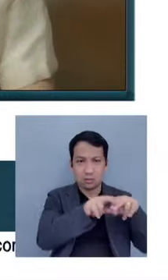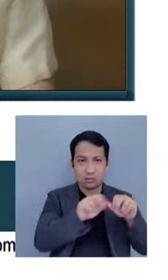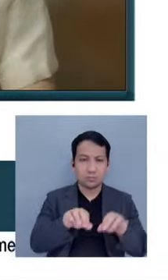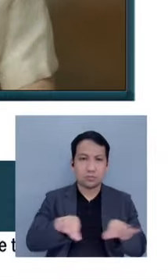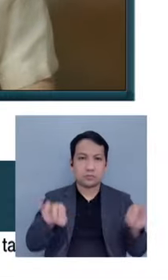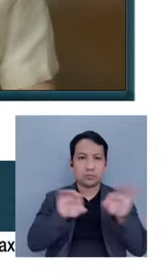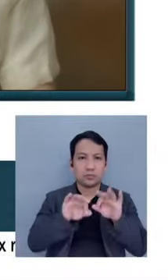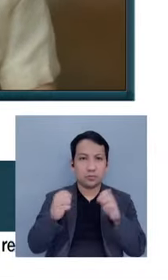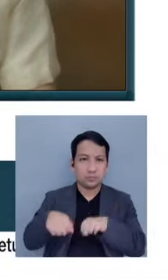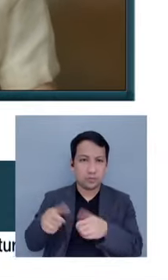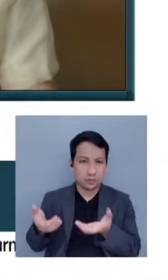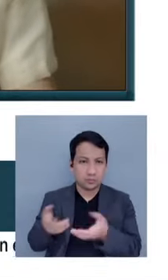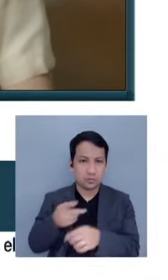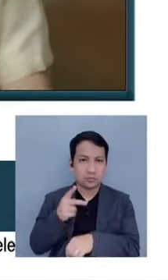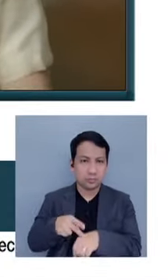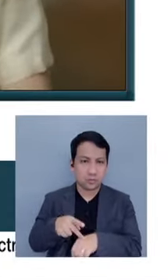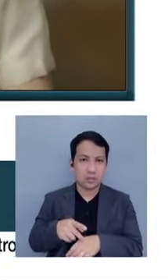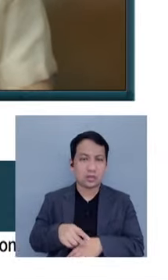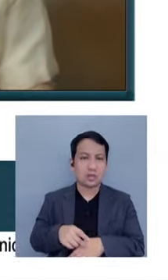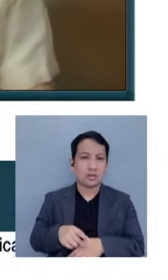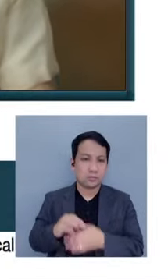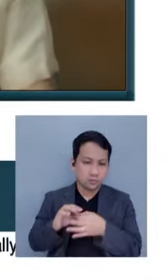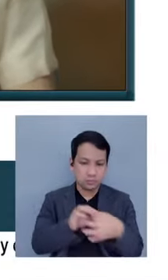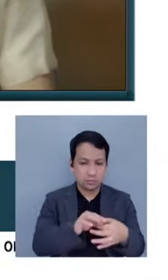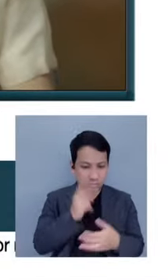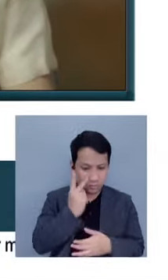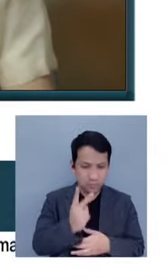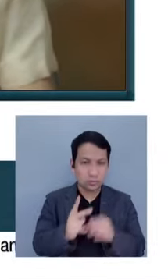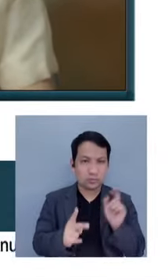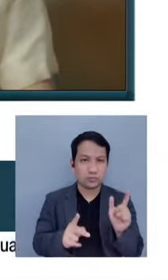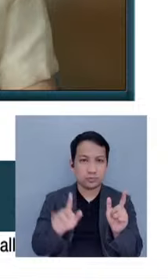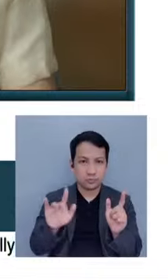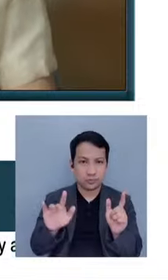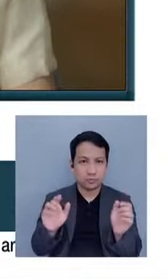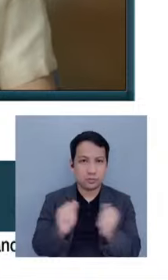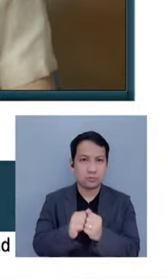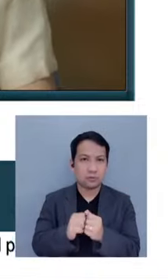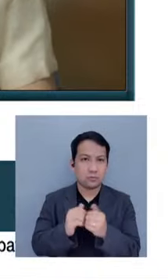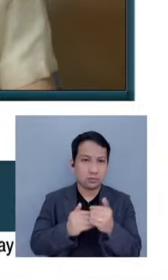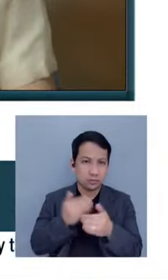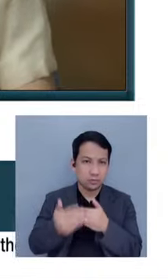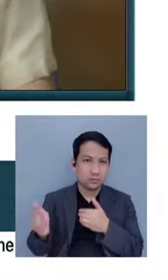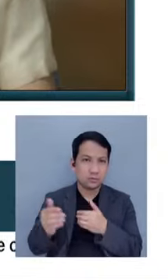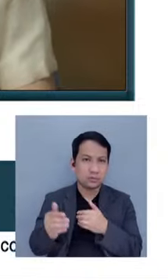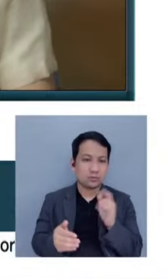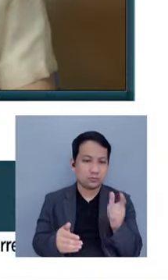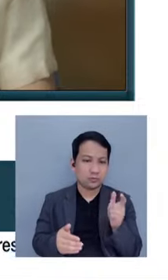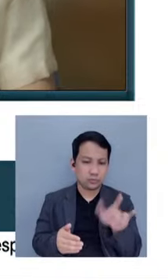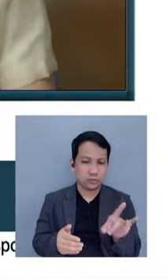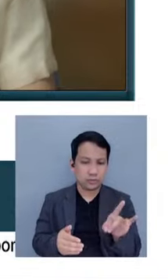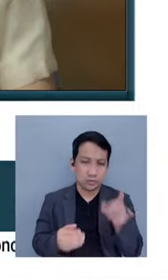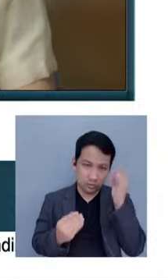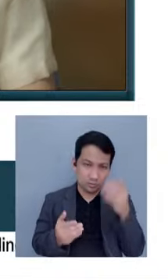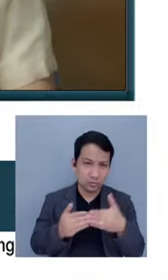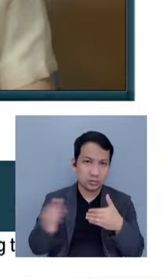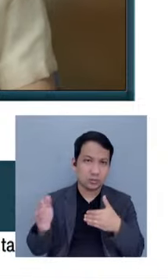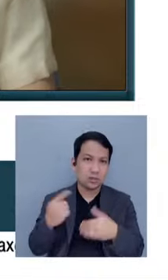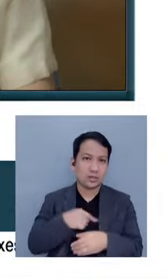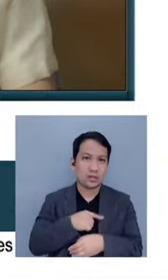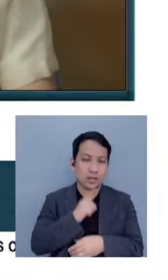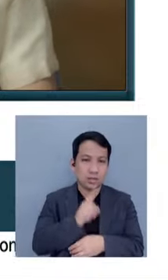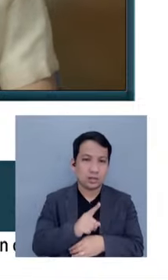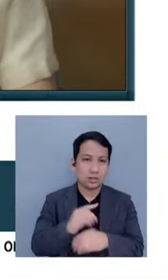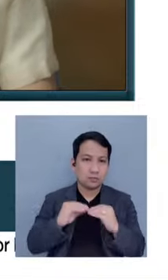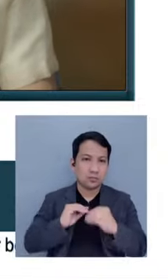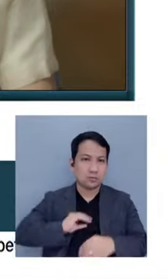in the Philippines, but we're particularly looking at 2025, and beyond that, it's 2028, and you said earlier on that the motivation